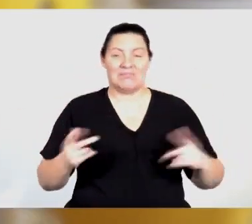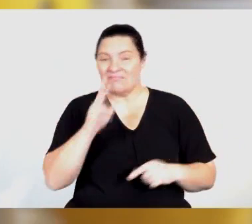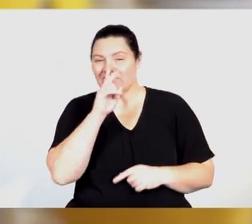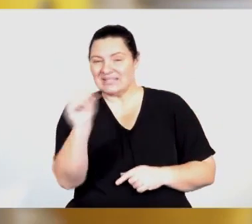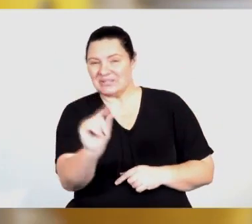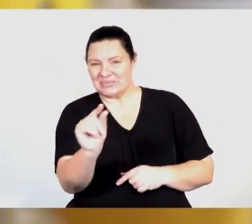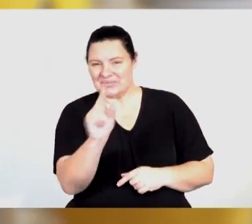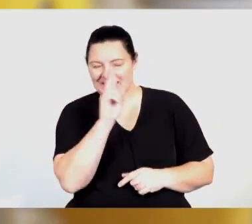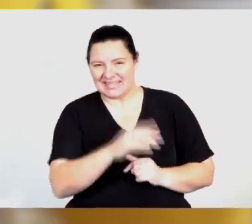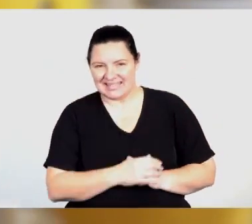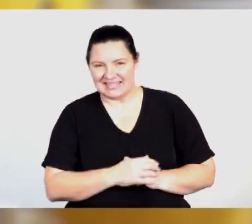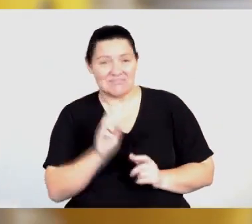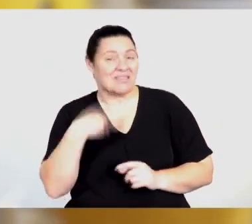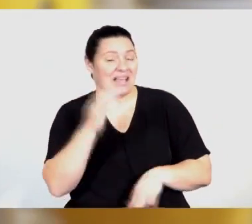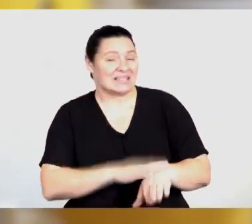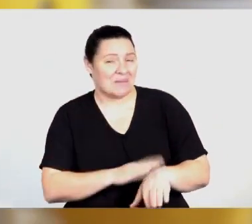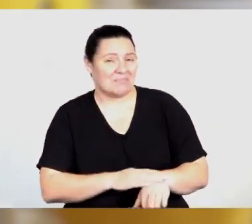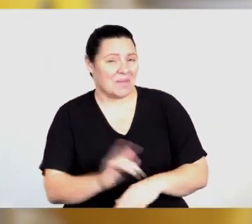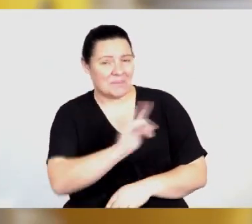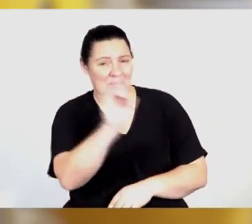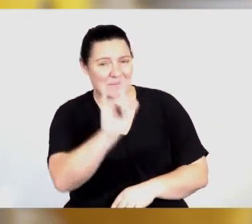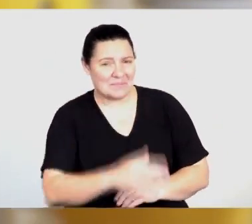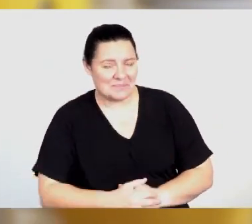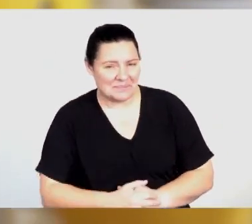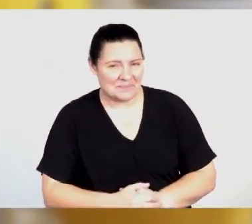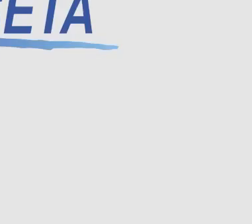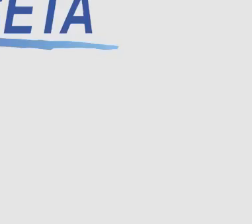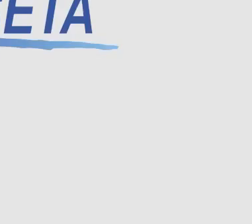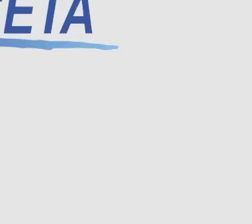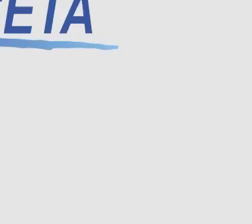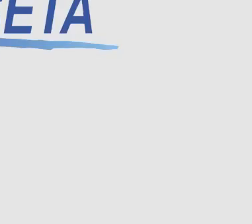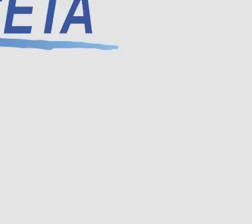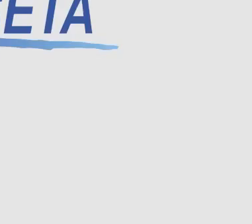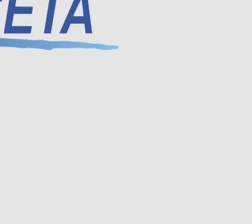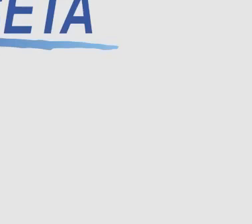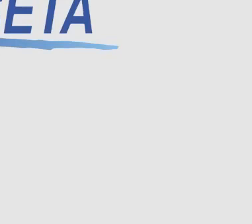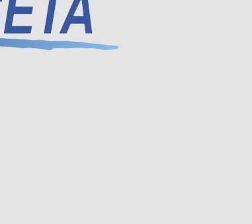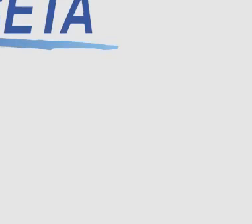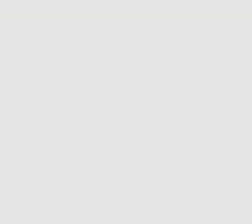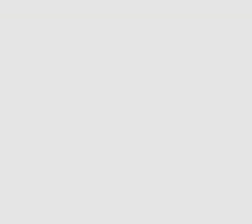hope to see you again very soon. Until next time, it is goodbye.